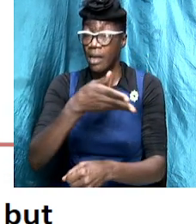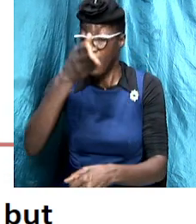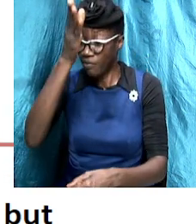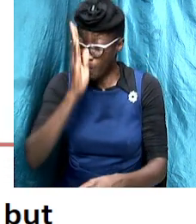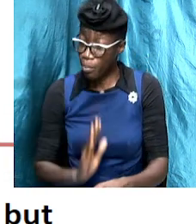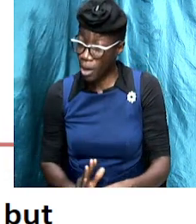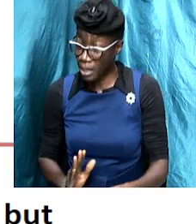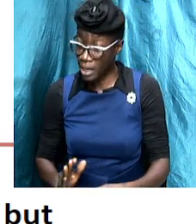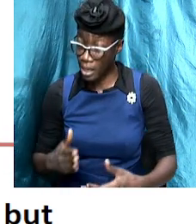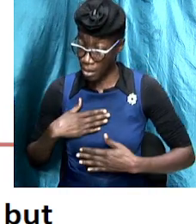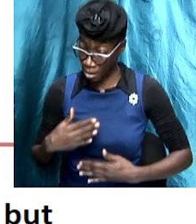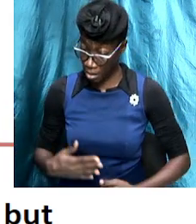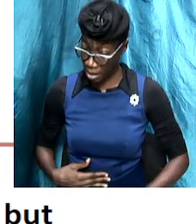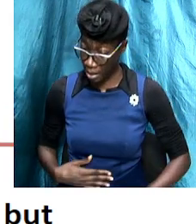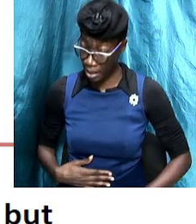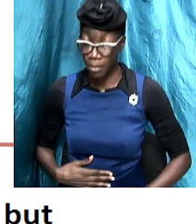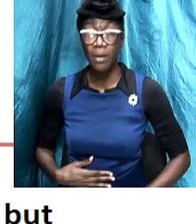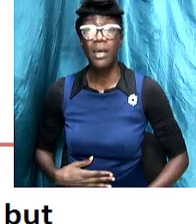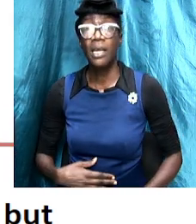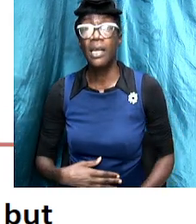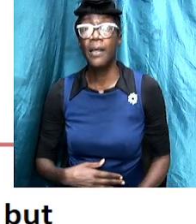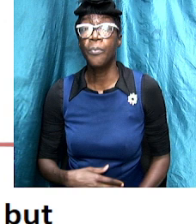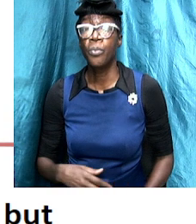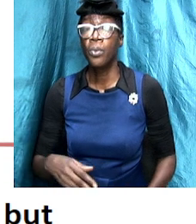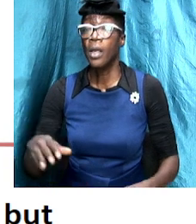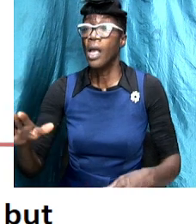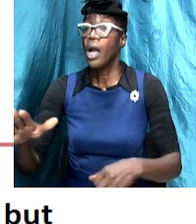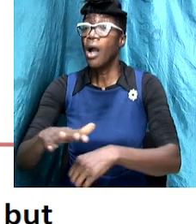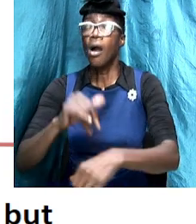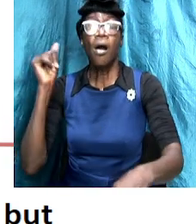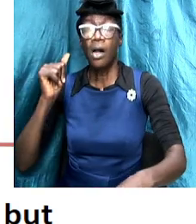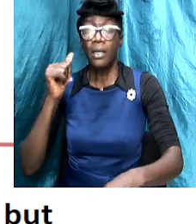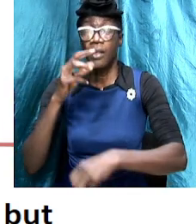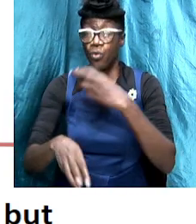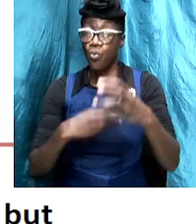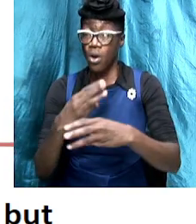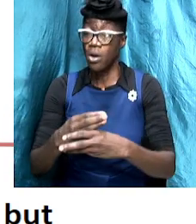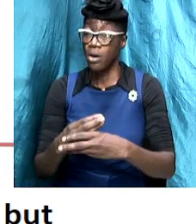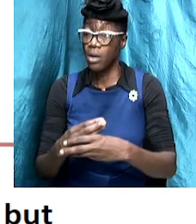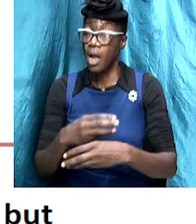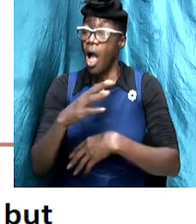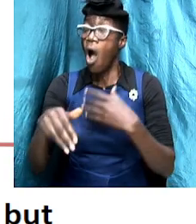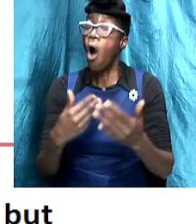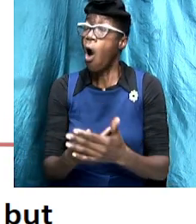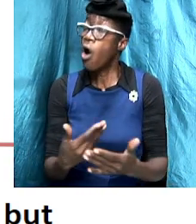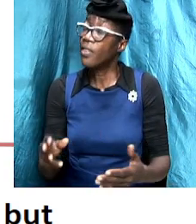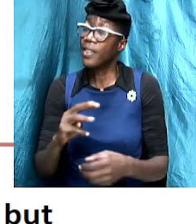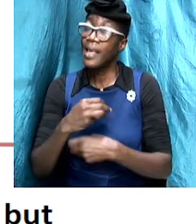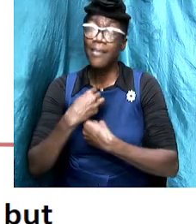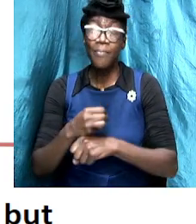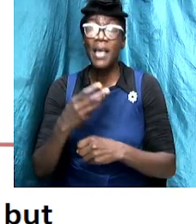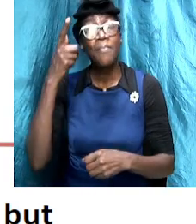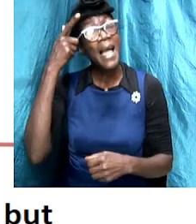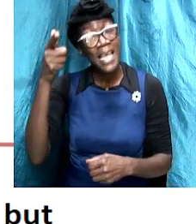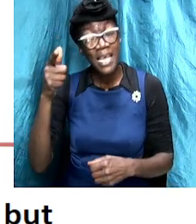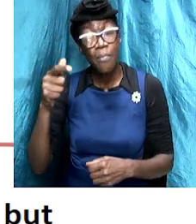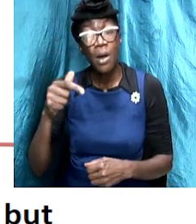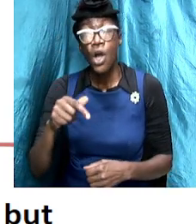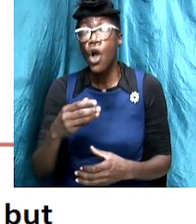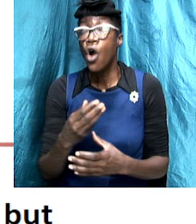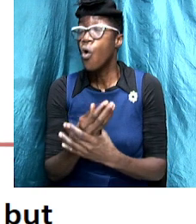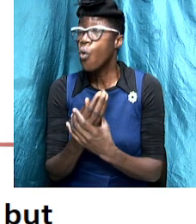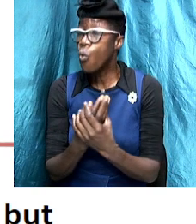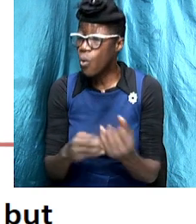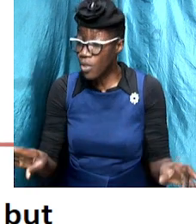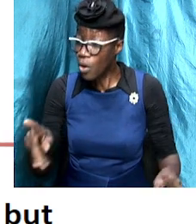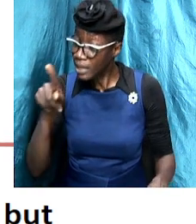God, amen, that called this world into being. The Bible said, all things were made by him, and without him was not anything made that was made. In